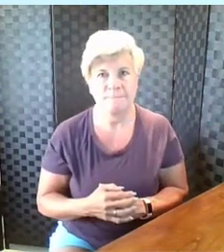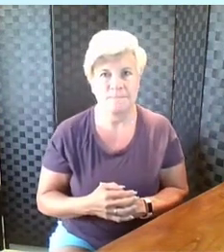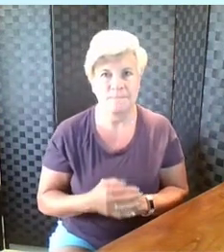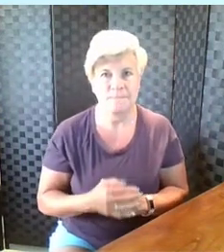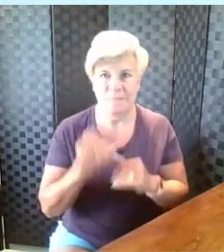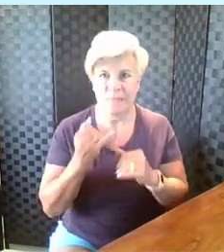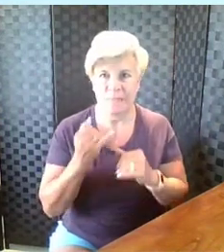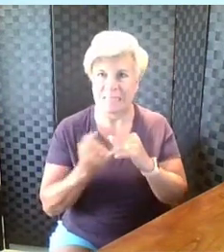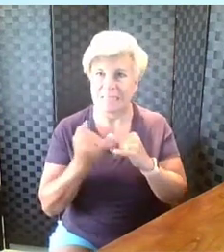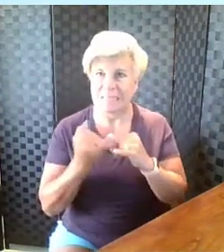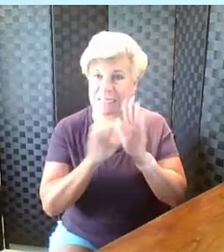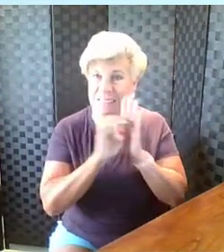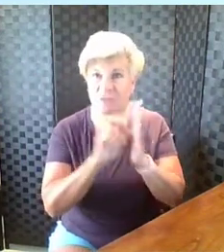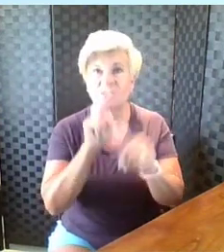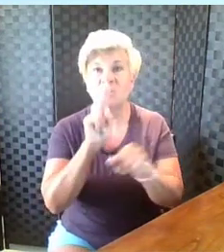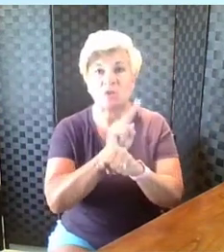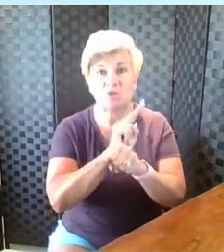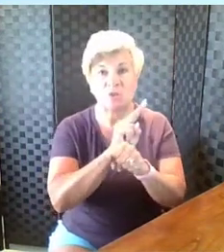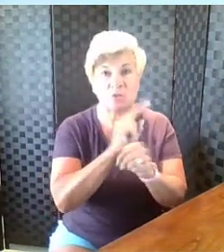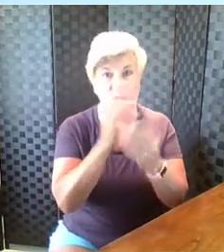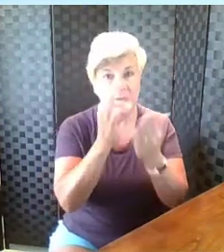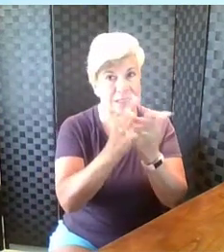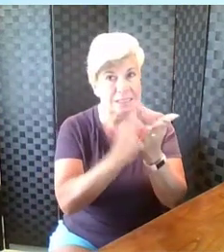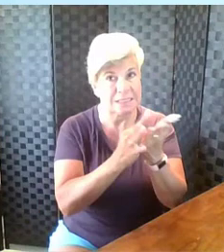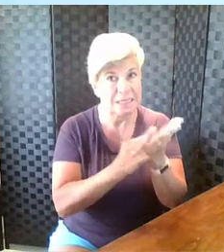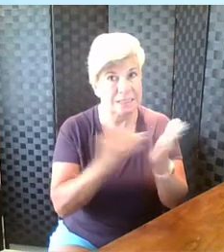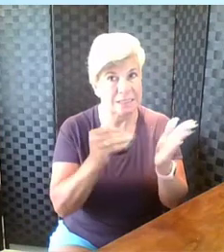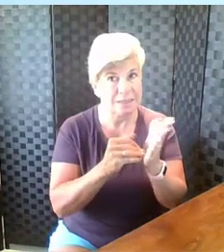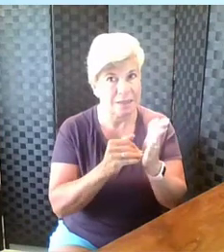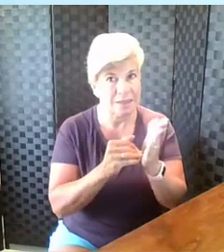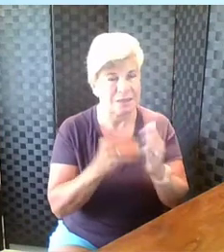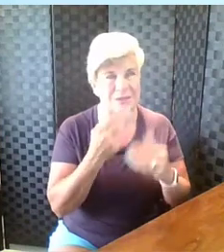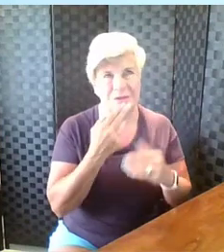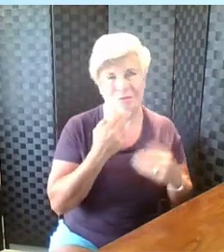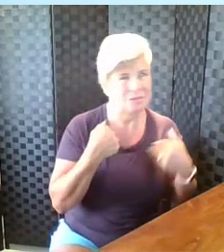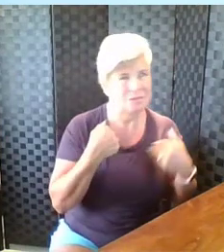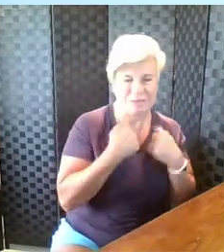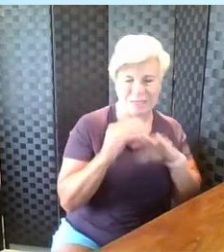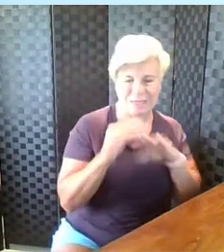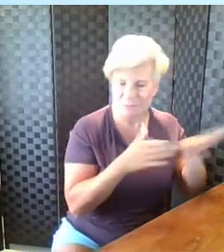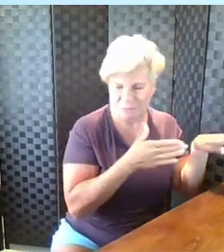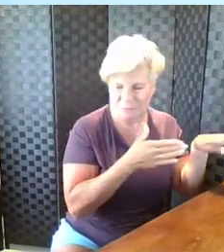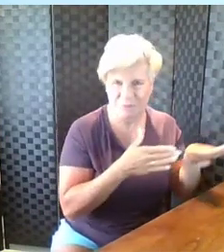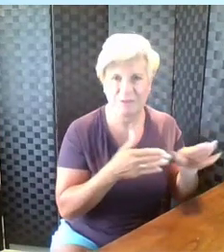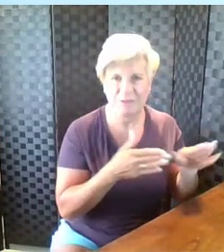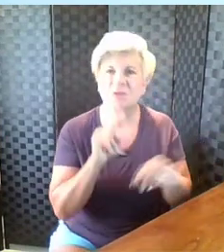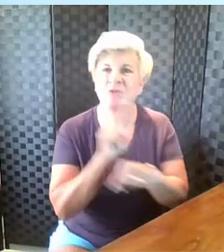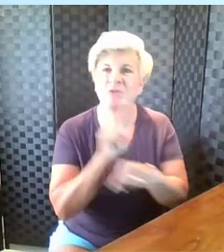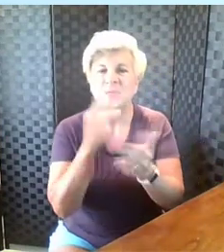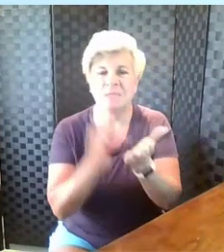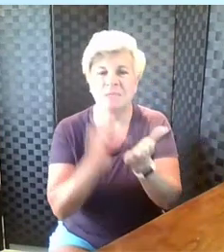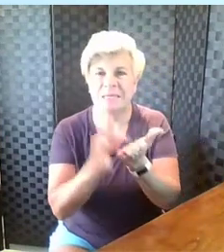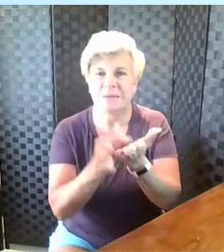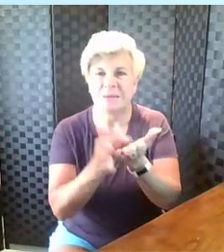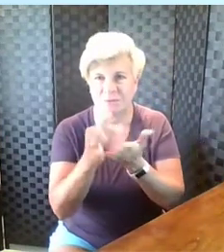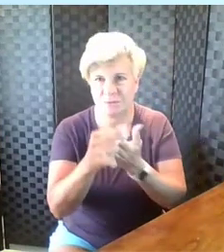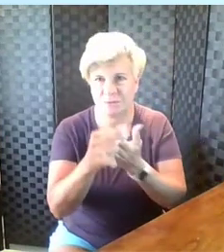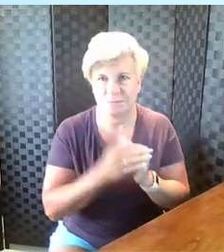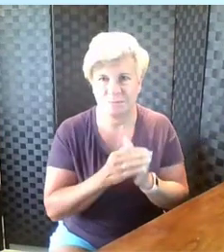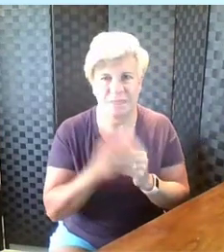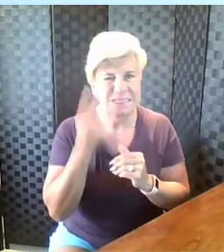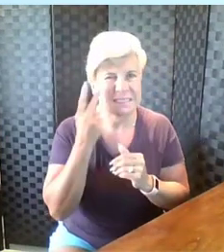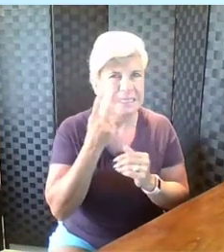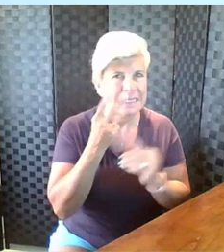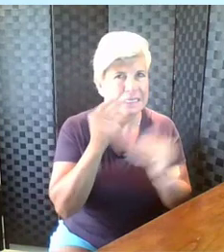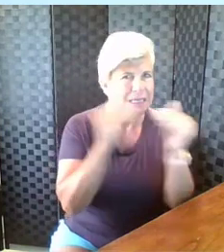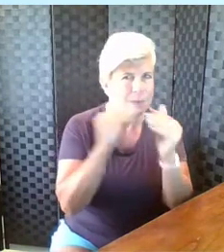last example, let's use our dots again. So we take away the cute animals and we're left with just counters and see if these 2 groups are equal